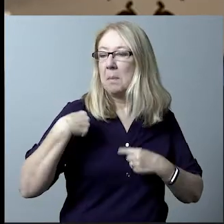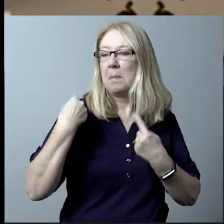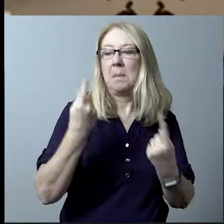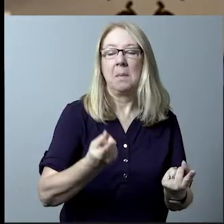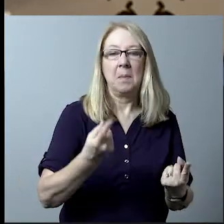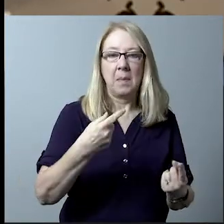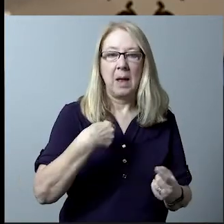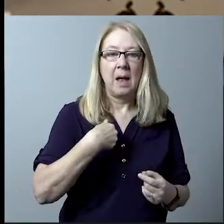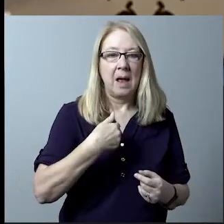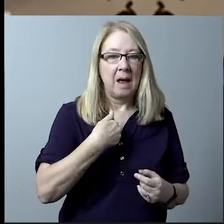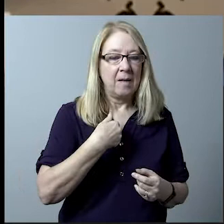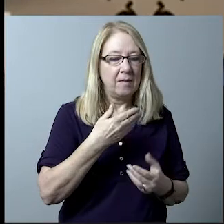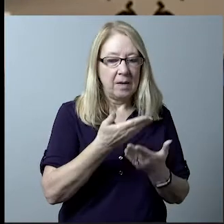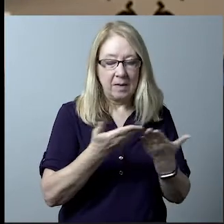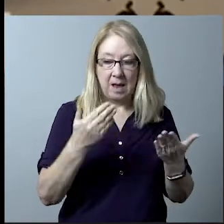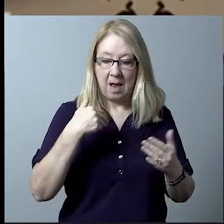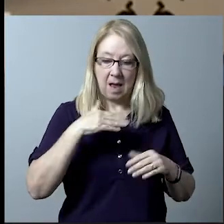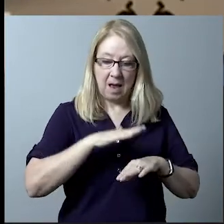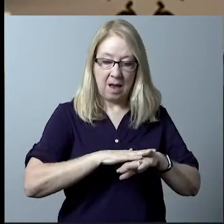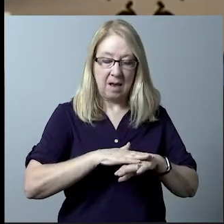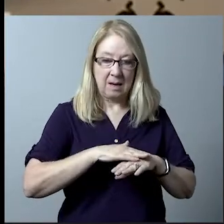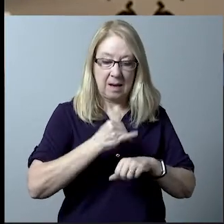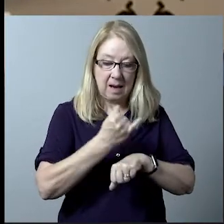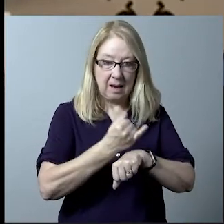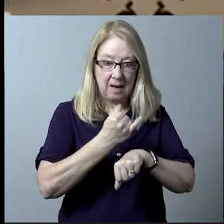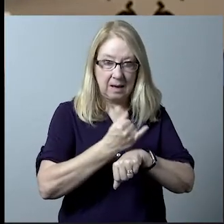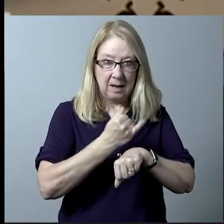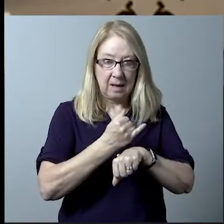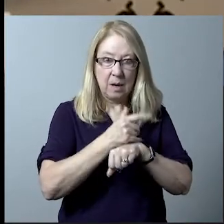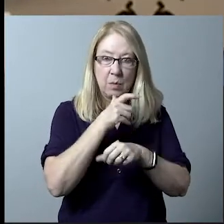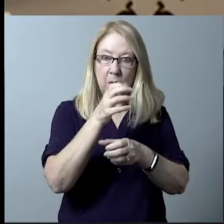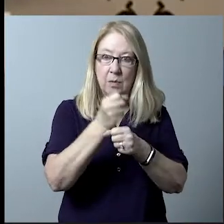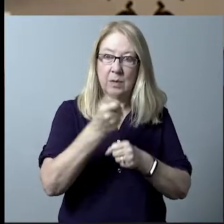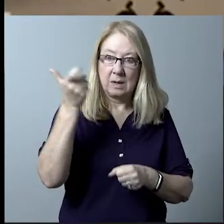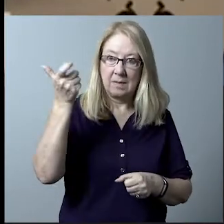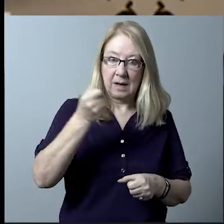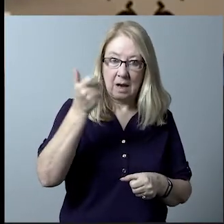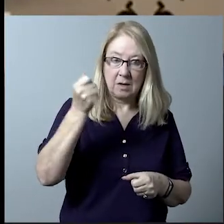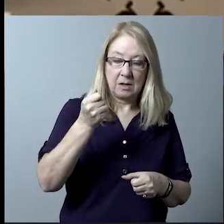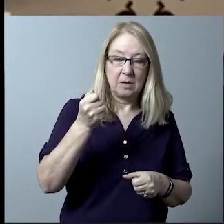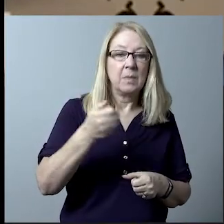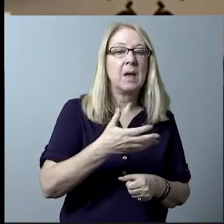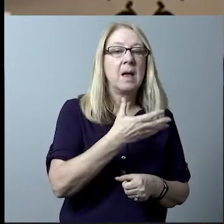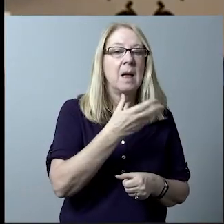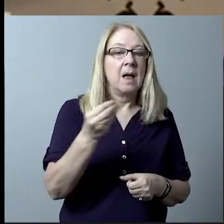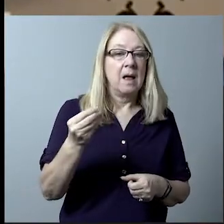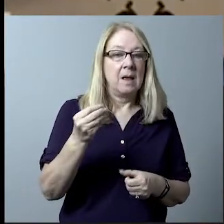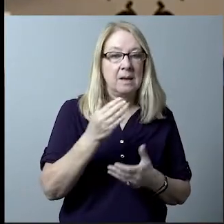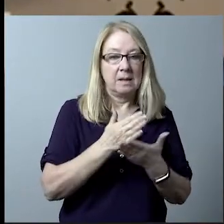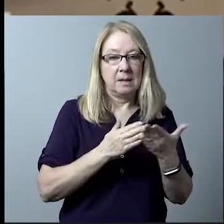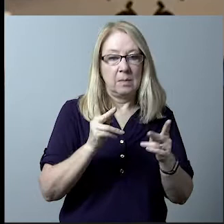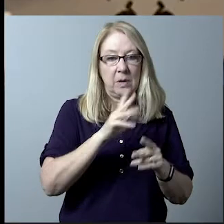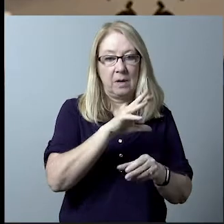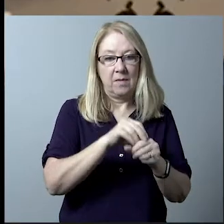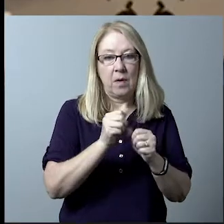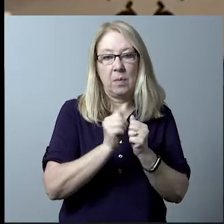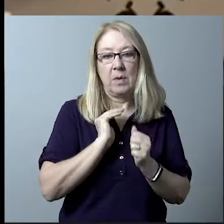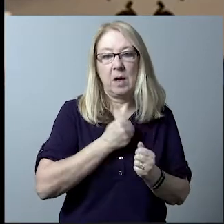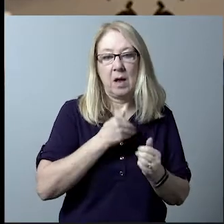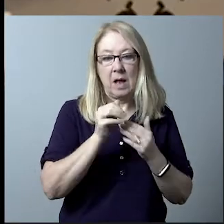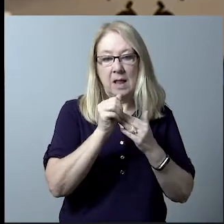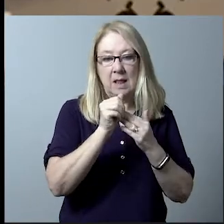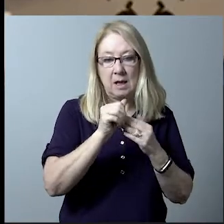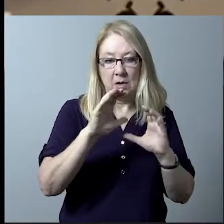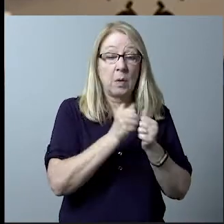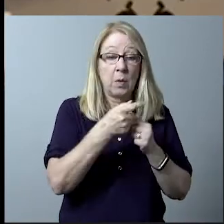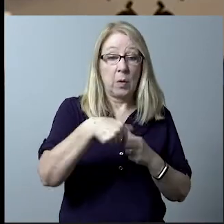to host dinners on campus for the student scholars receiving Kane scholarships and the scholars who are part of the Chancellor's leadership